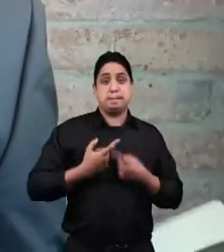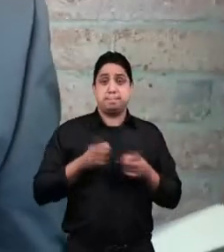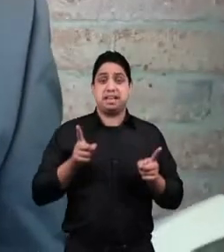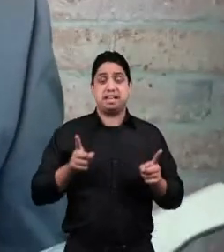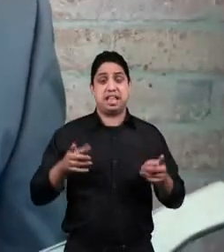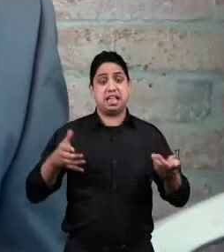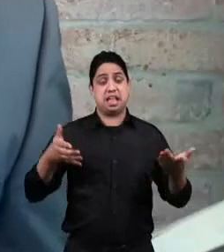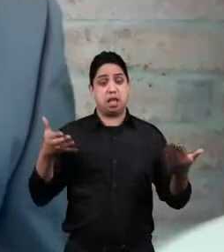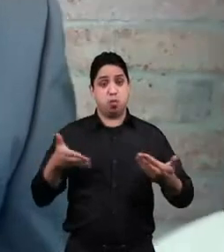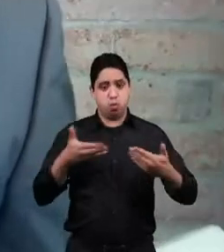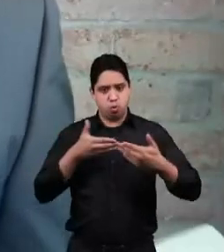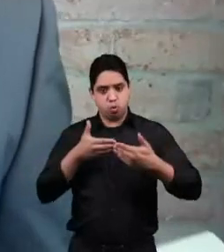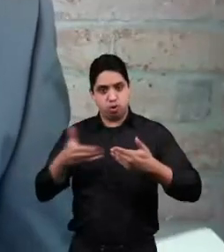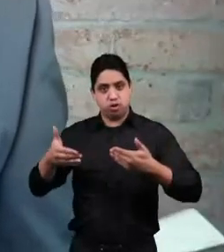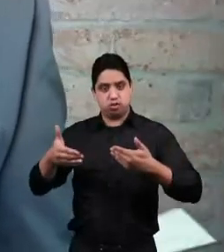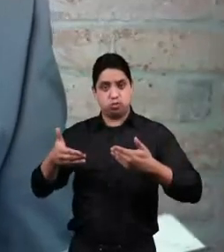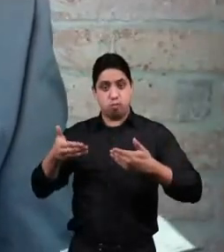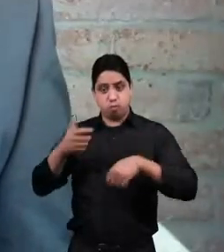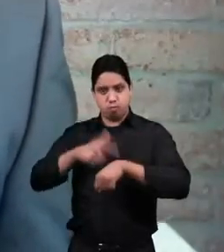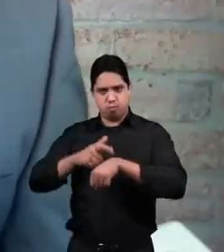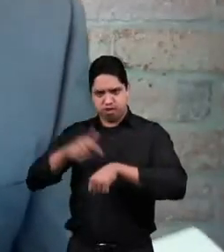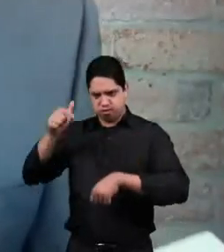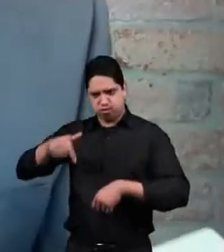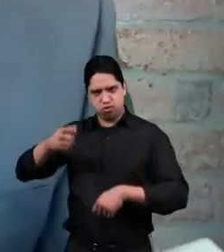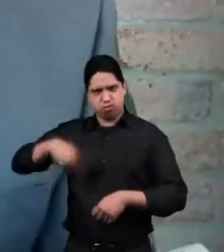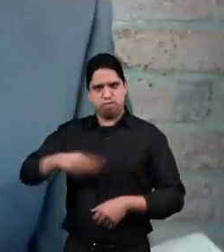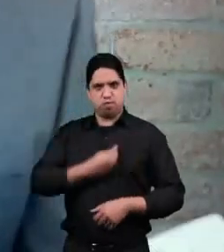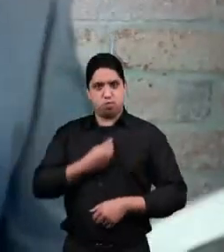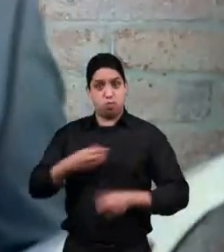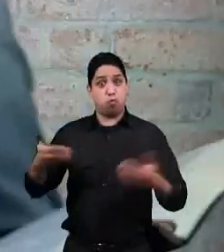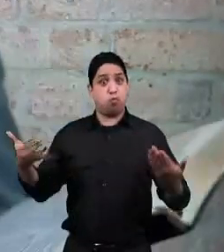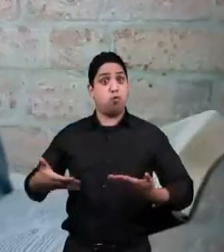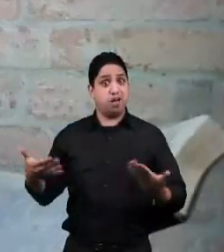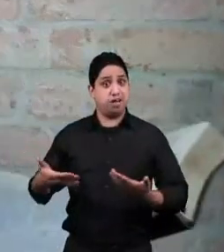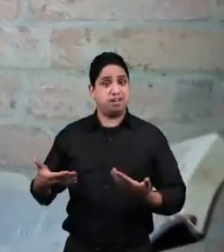of quiet. But now, in this special moment,